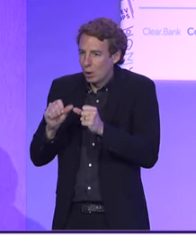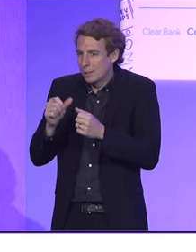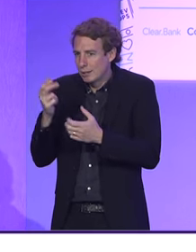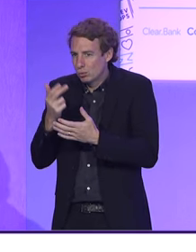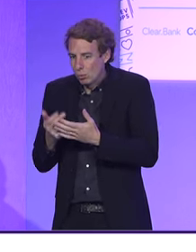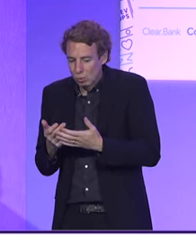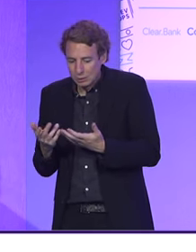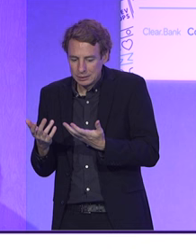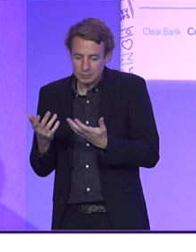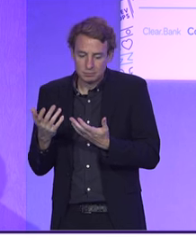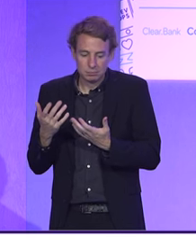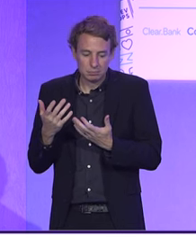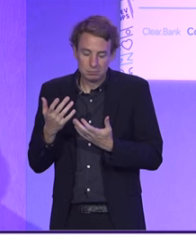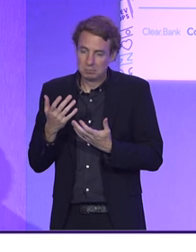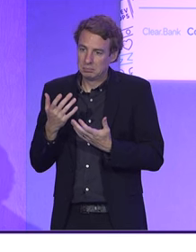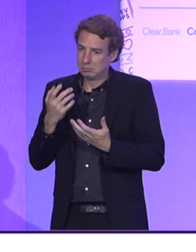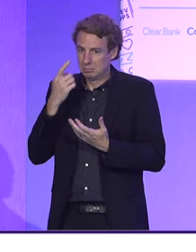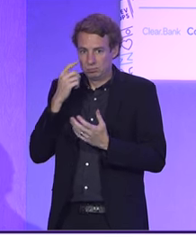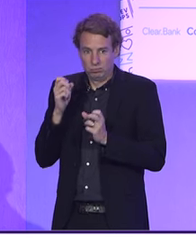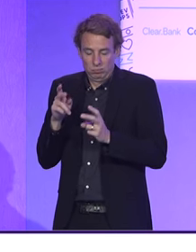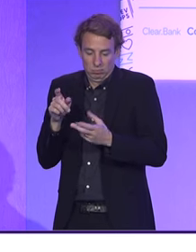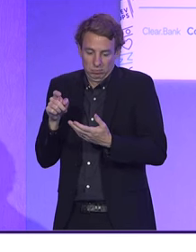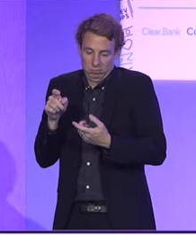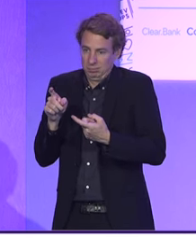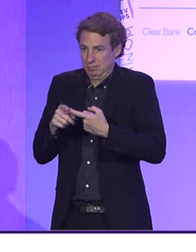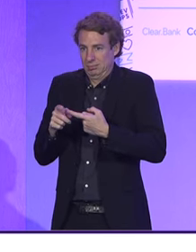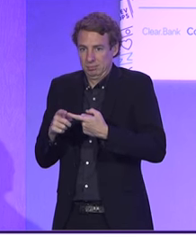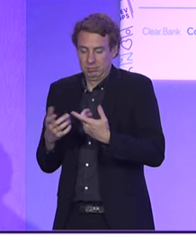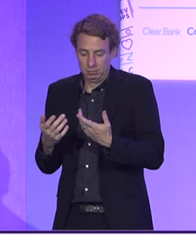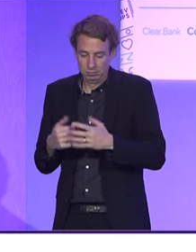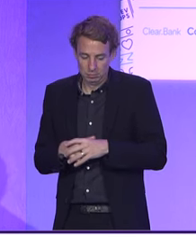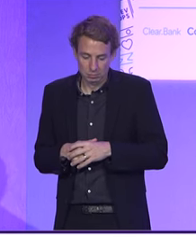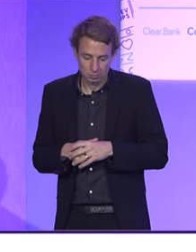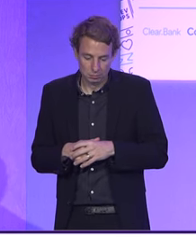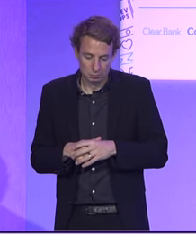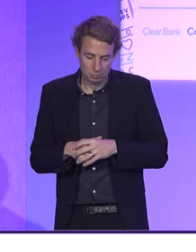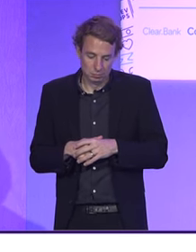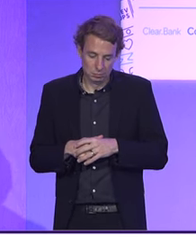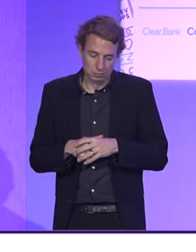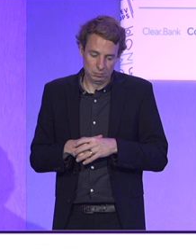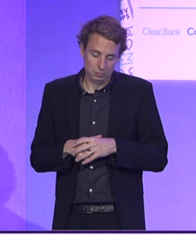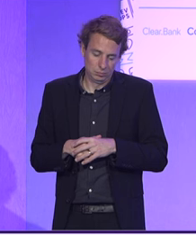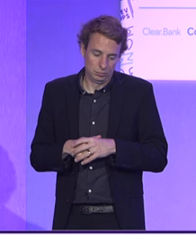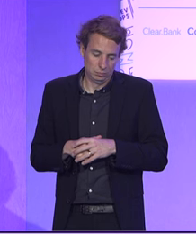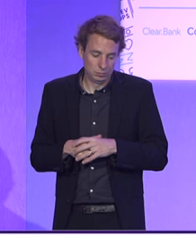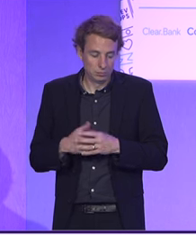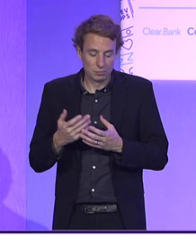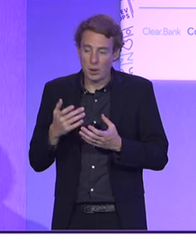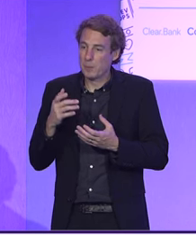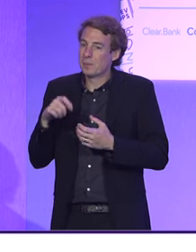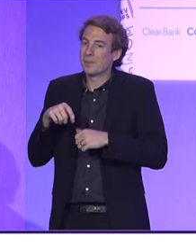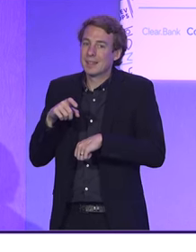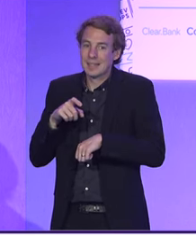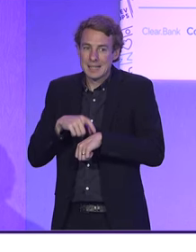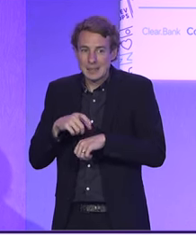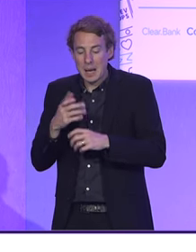and it's going to be very easy. Okay, this is my bill. I'm gonna see, okay, which is my cost? Holy shit. This time, I spend